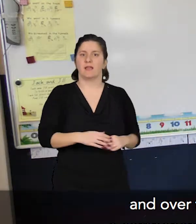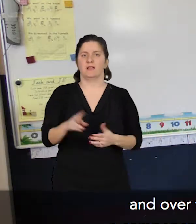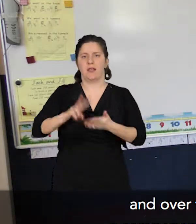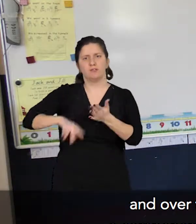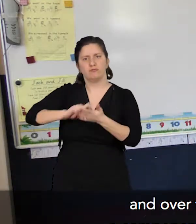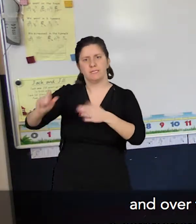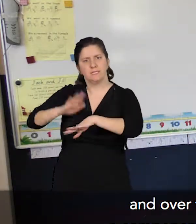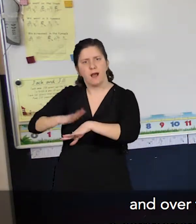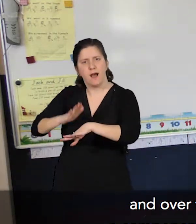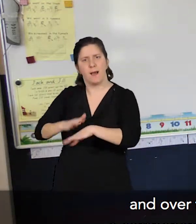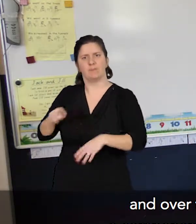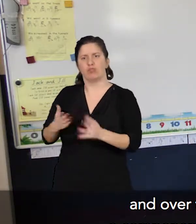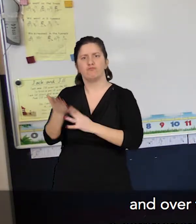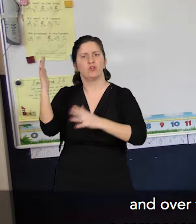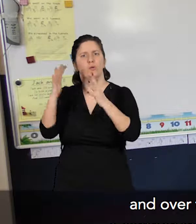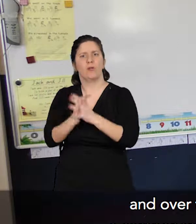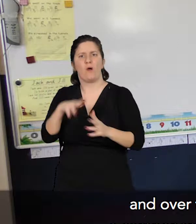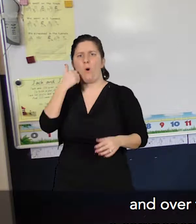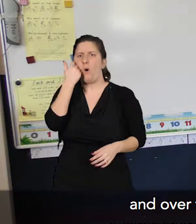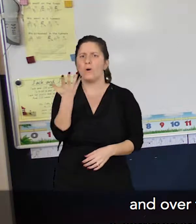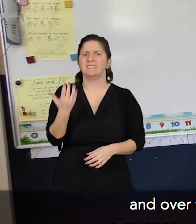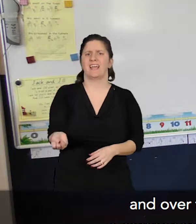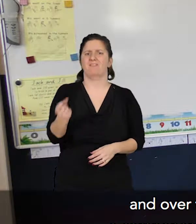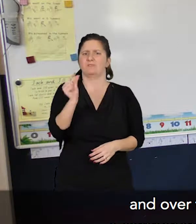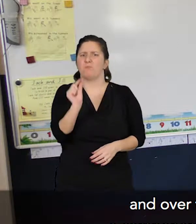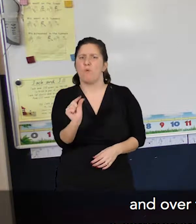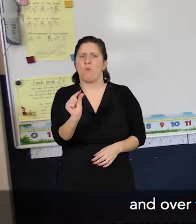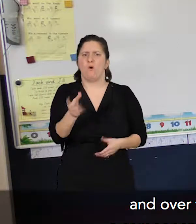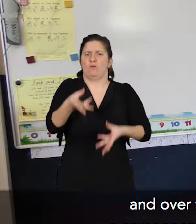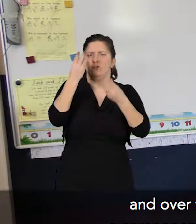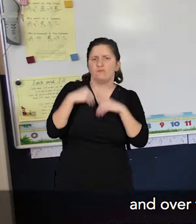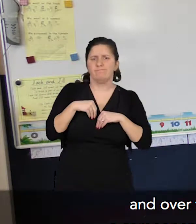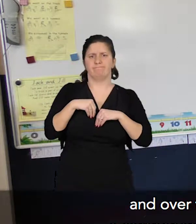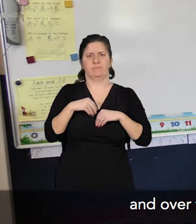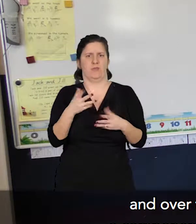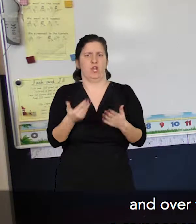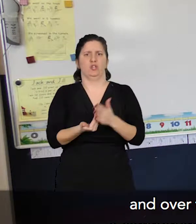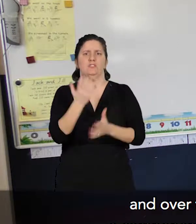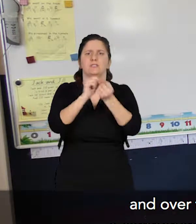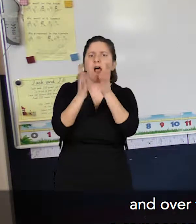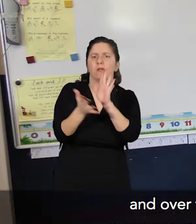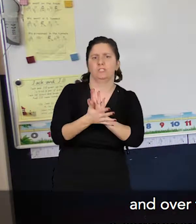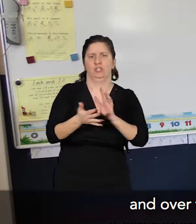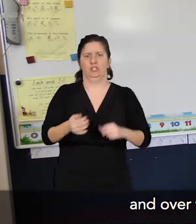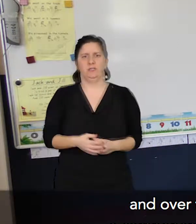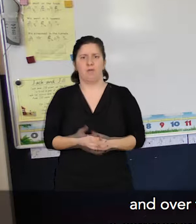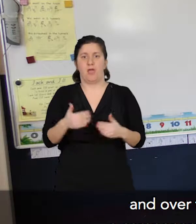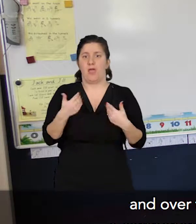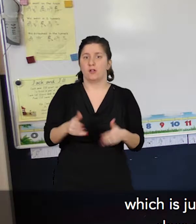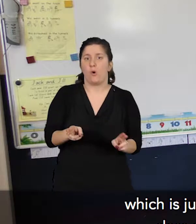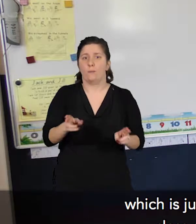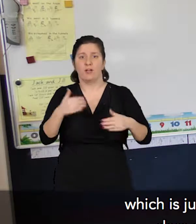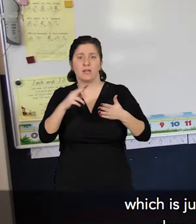and over the week, the course of the week, there will always be a component of learning New Zealand Sign